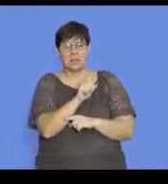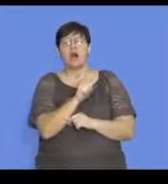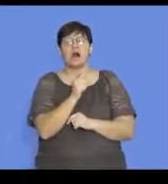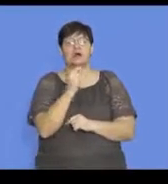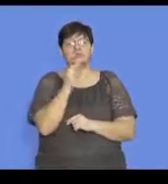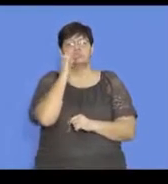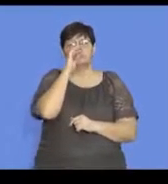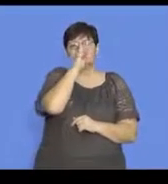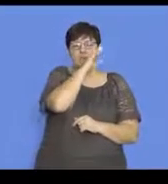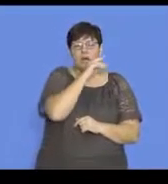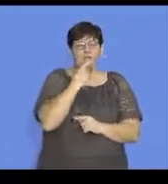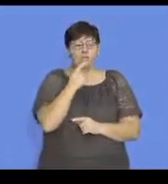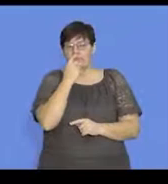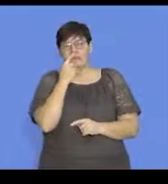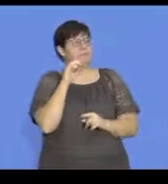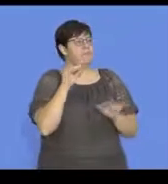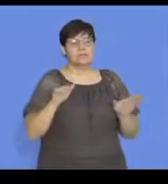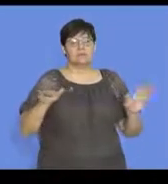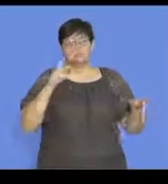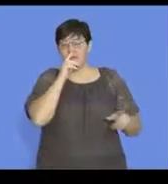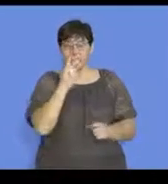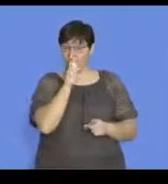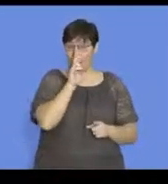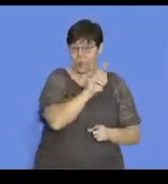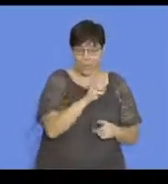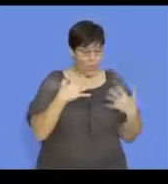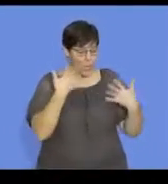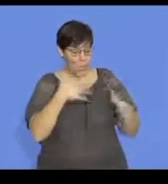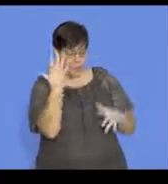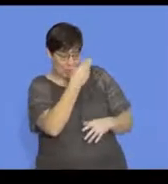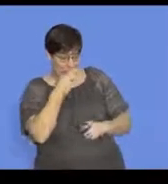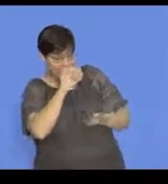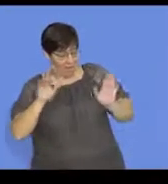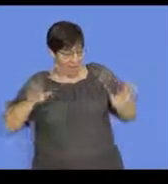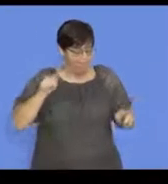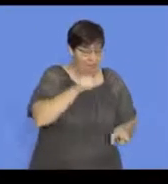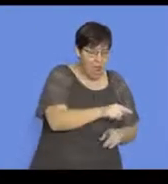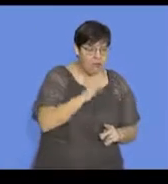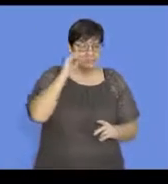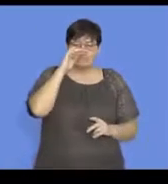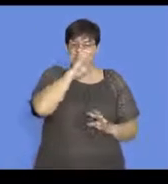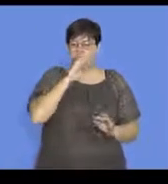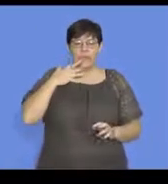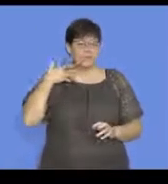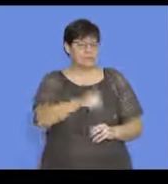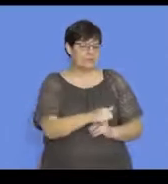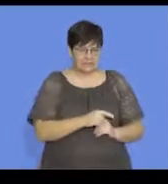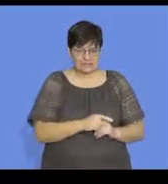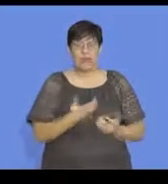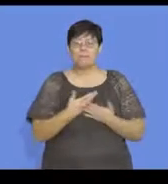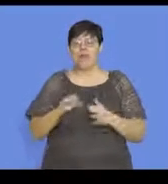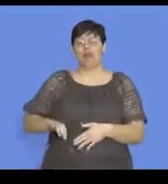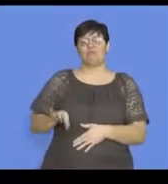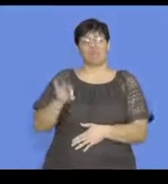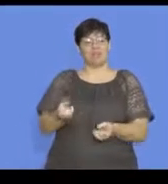nice smell. So I look good, I smell good, and I'm going to give you a reward. What a